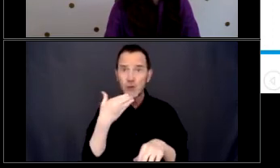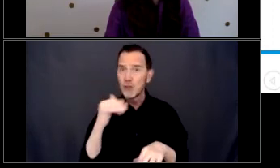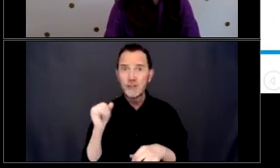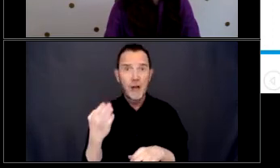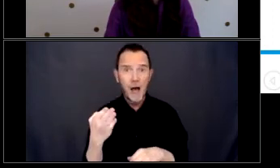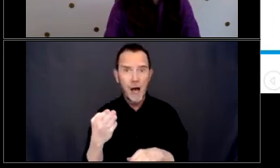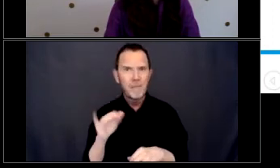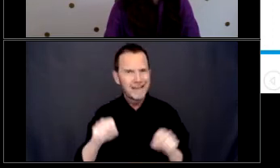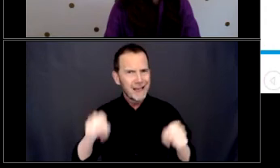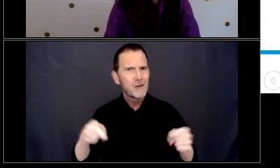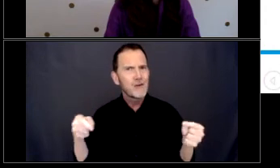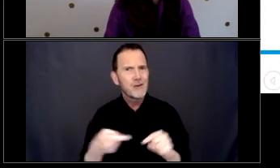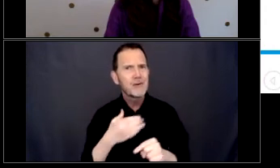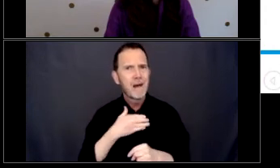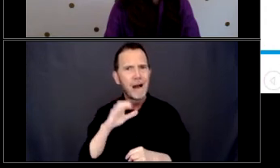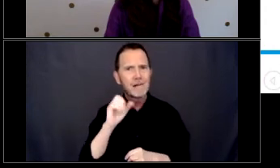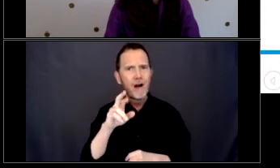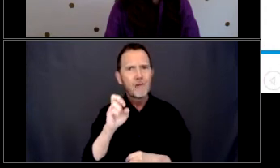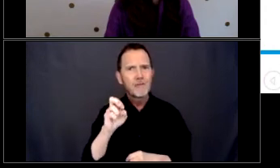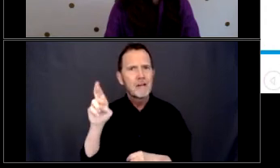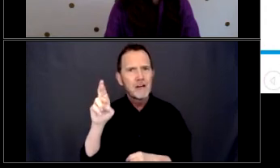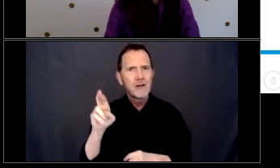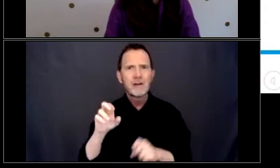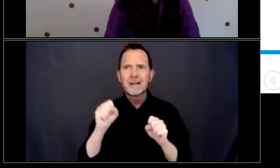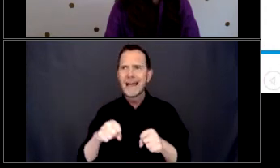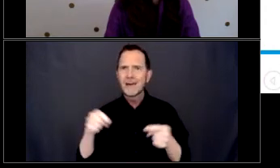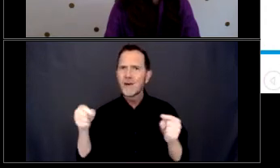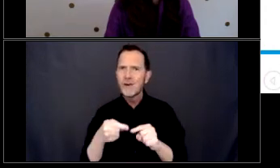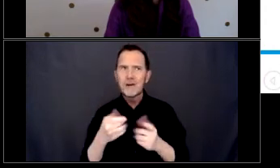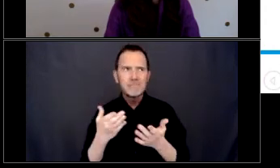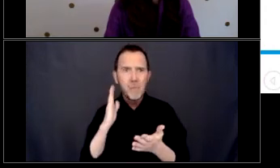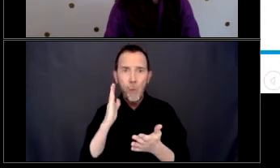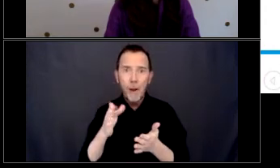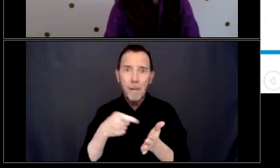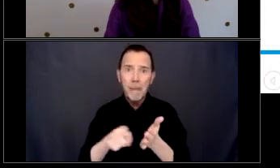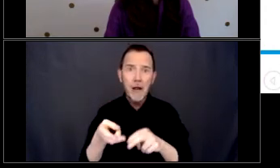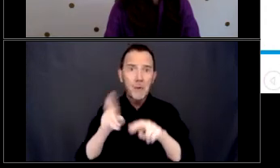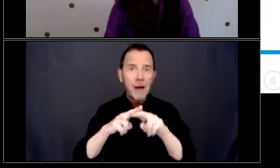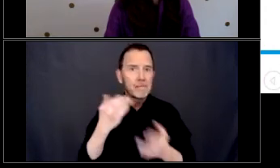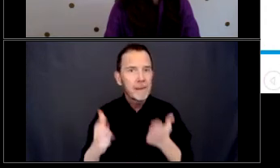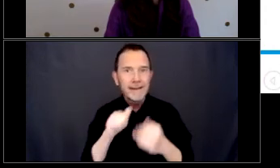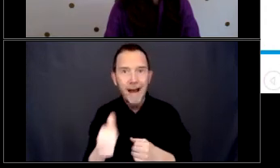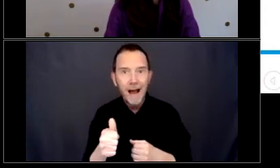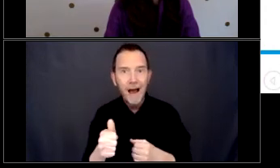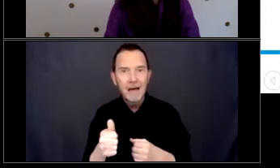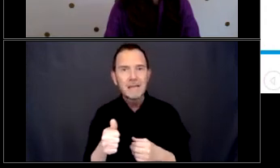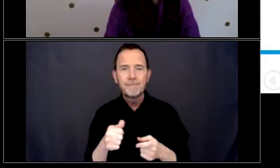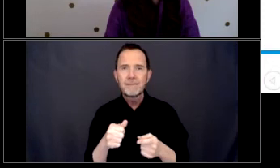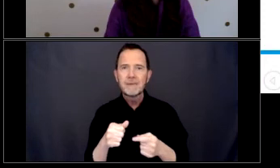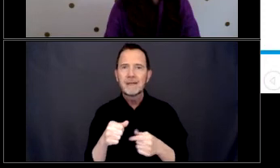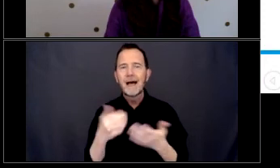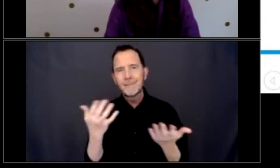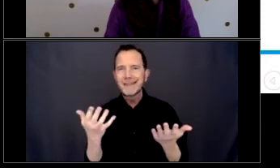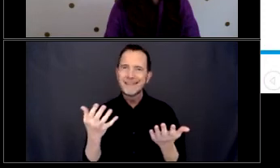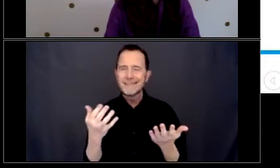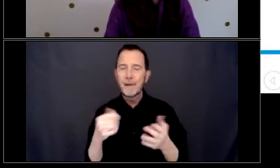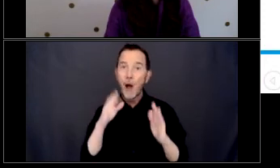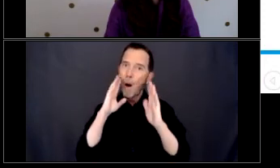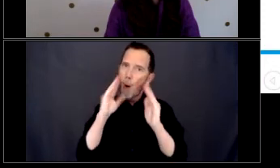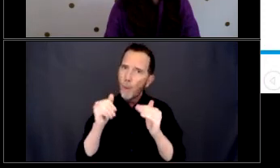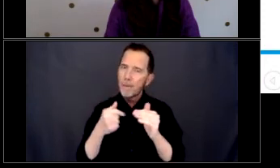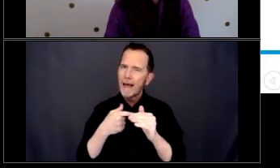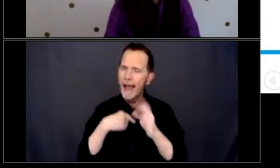etc. So there's a way that it incents me. Hopefully I'm doing it because it's the right thing to do, but it also incents me as a professional. That's